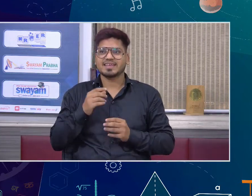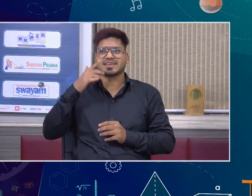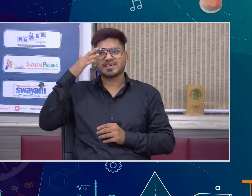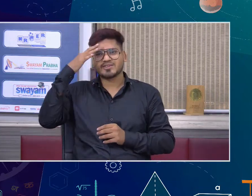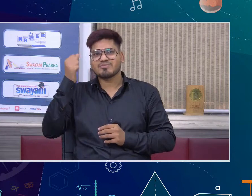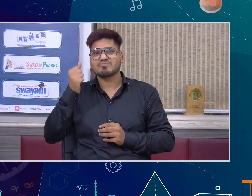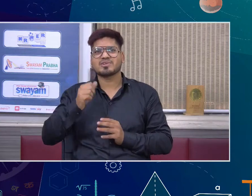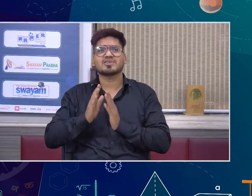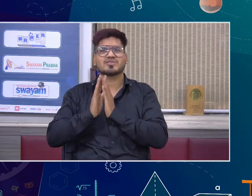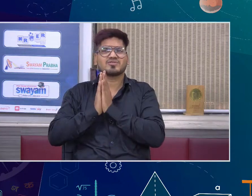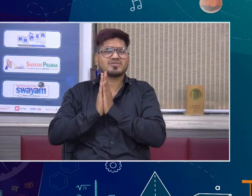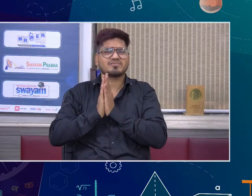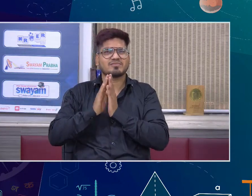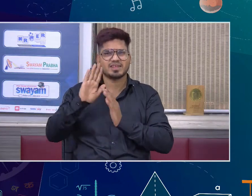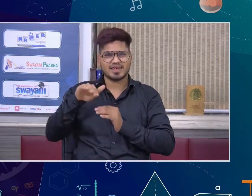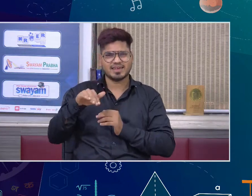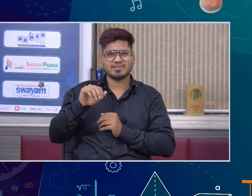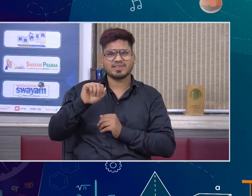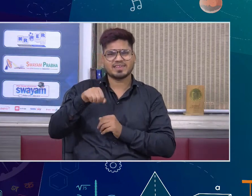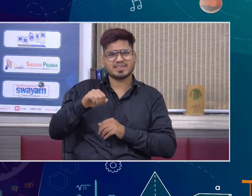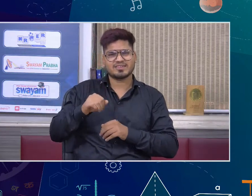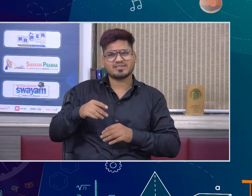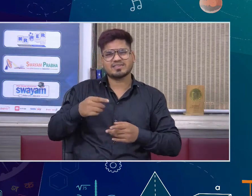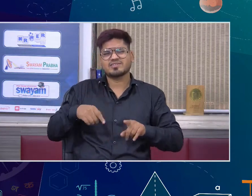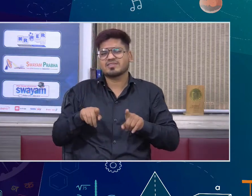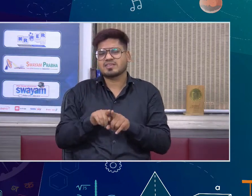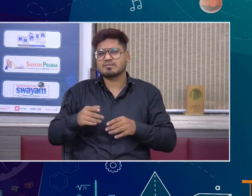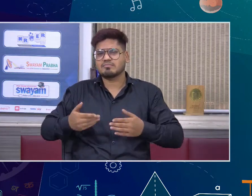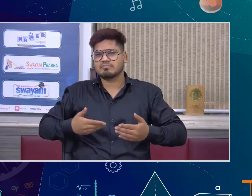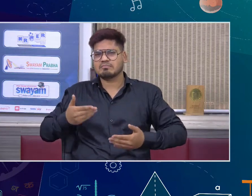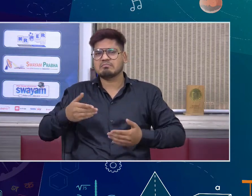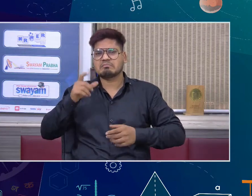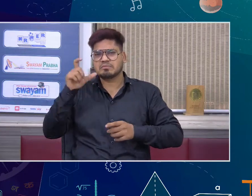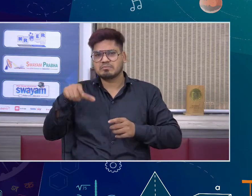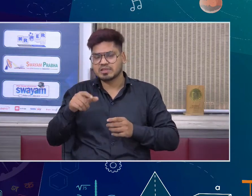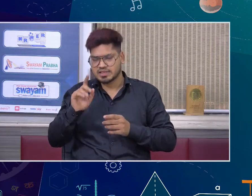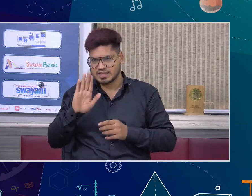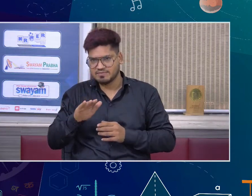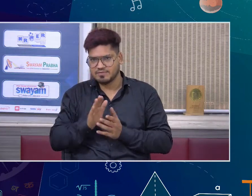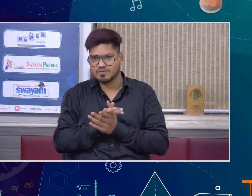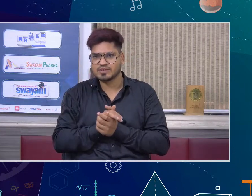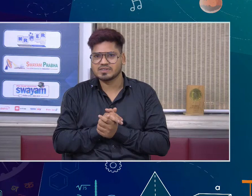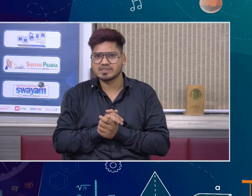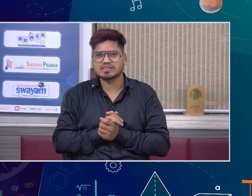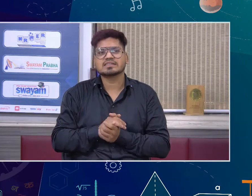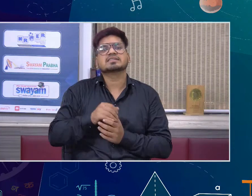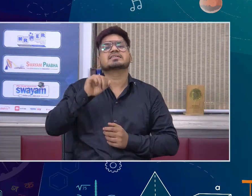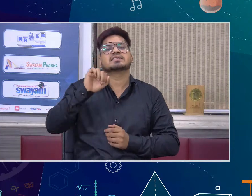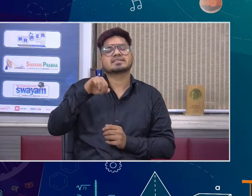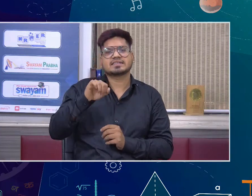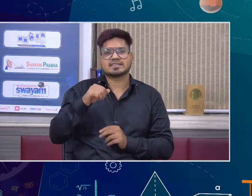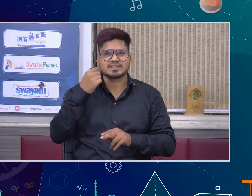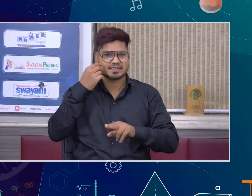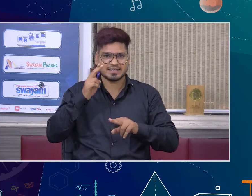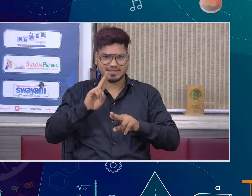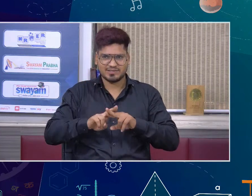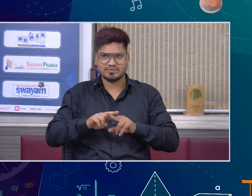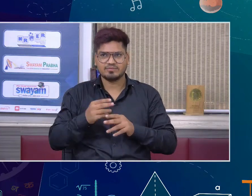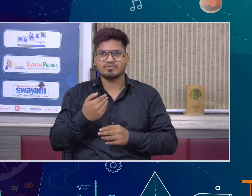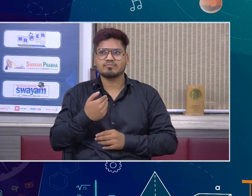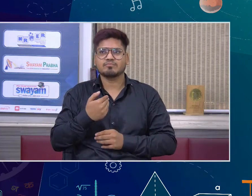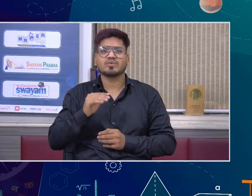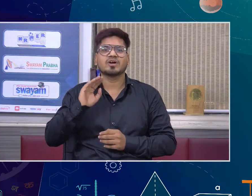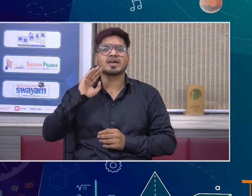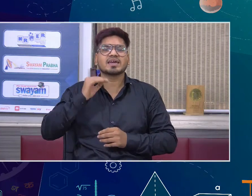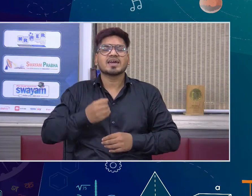remember God? As a human being, I'm asking that. Yeah. I'm my answer that for that. When